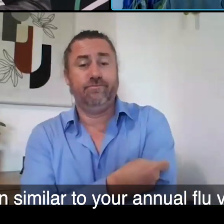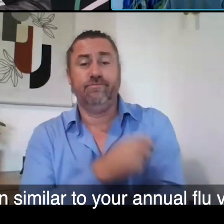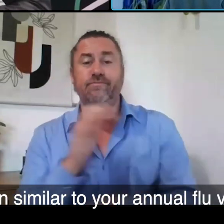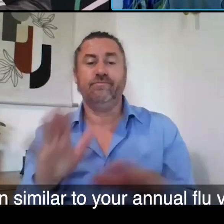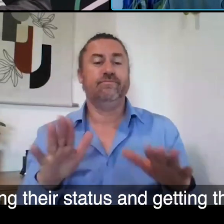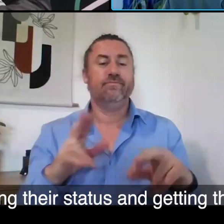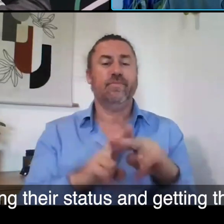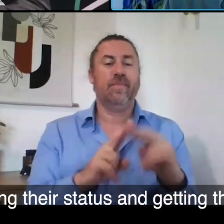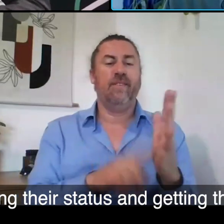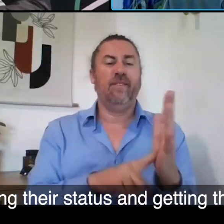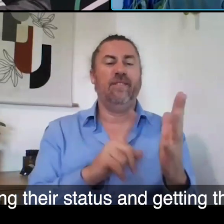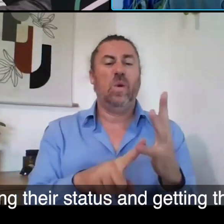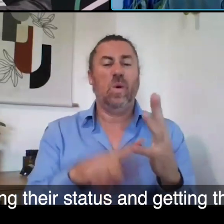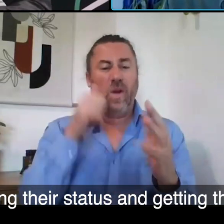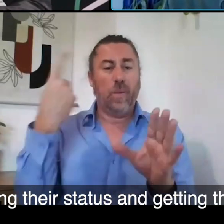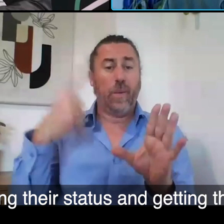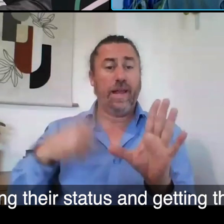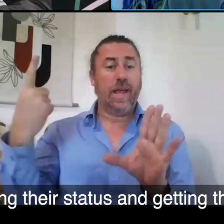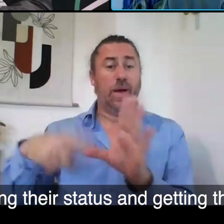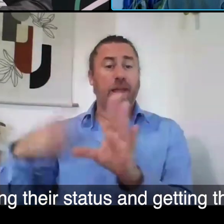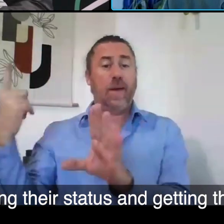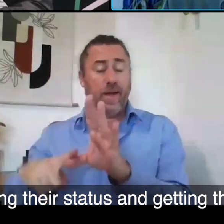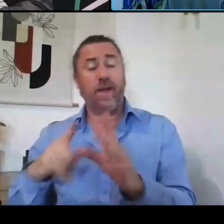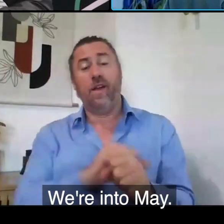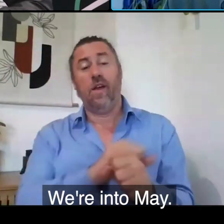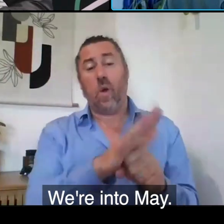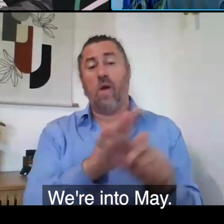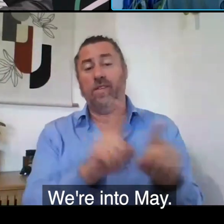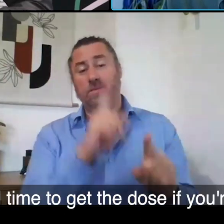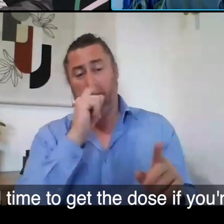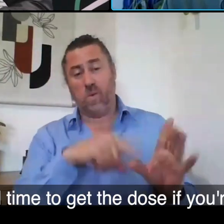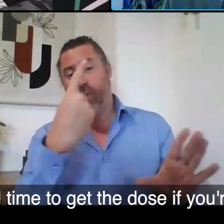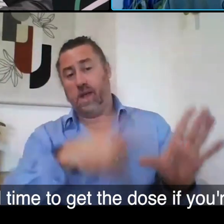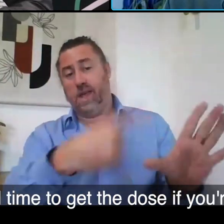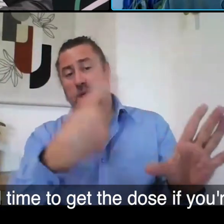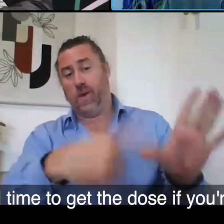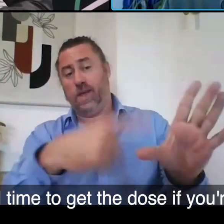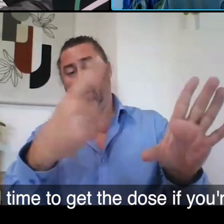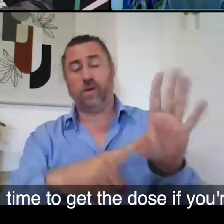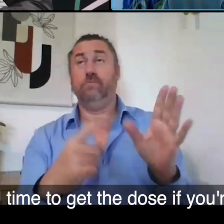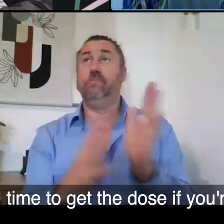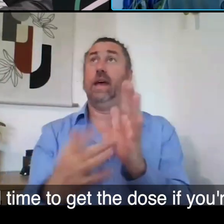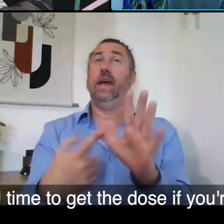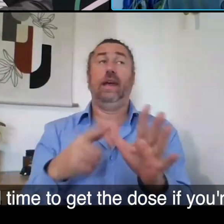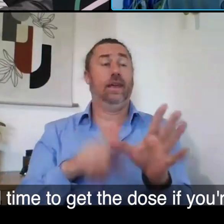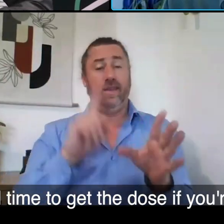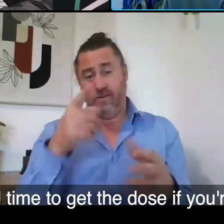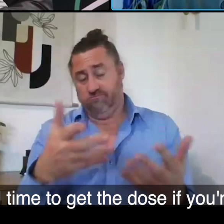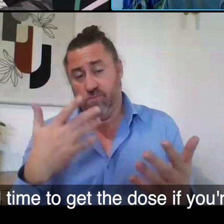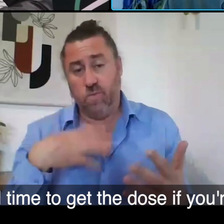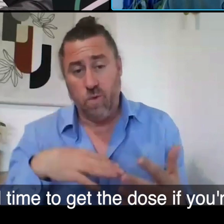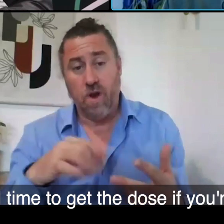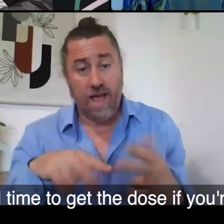annual flu vaccine, everyone checking their status and getting their booster. Now we're into May, is a good time to get the dose if you're